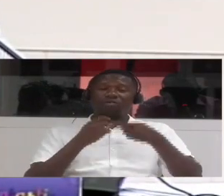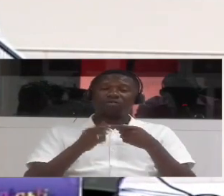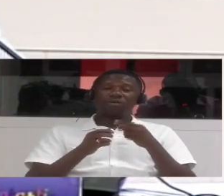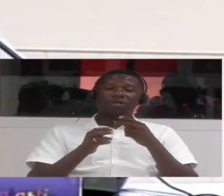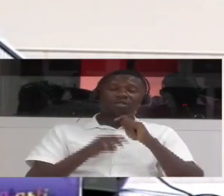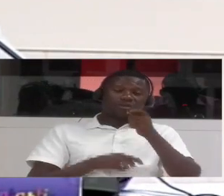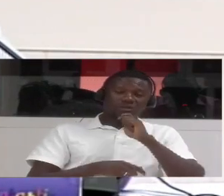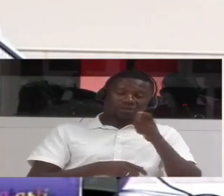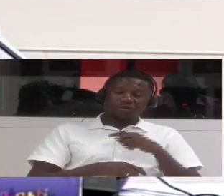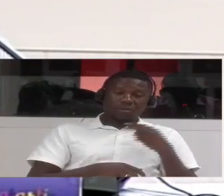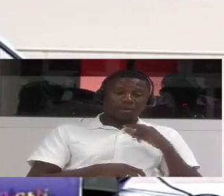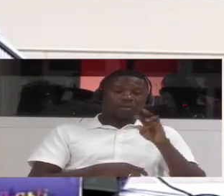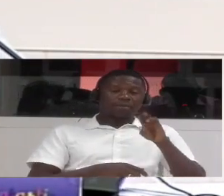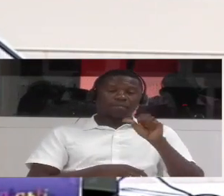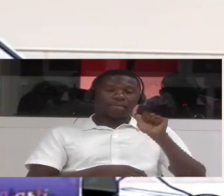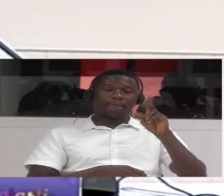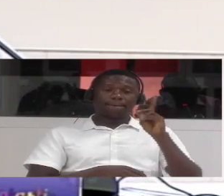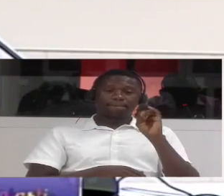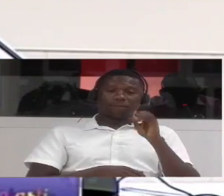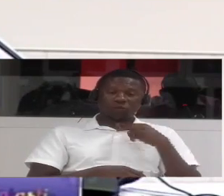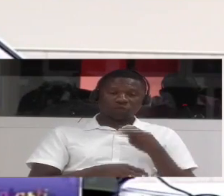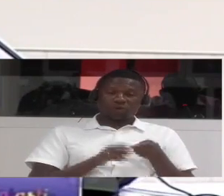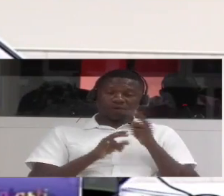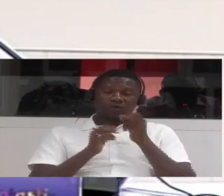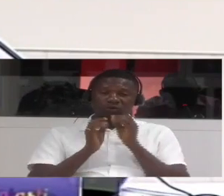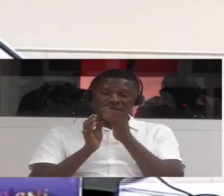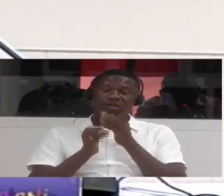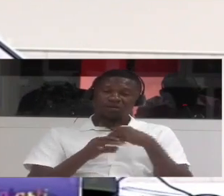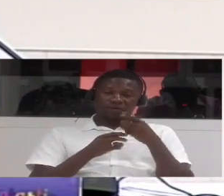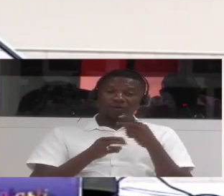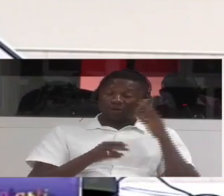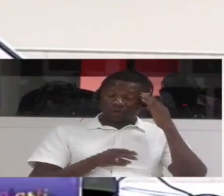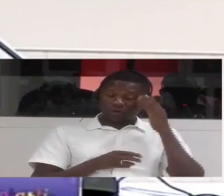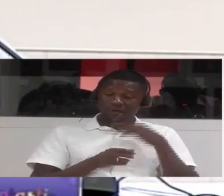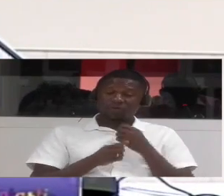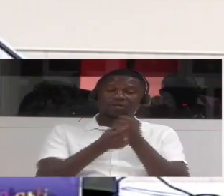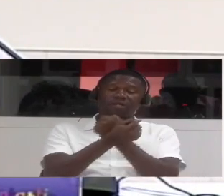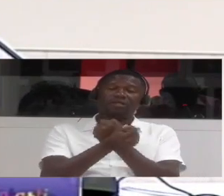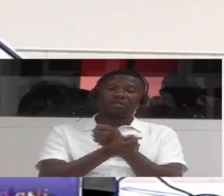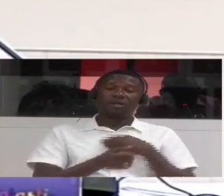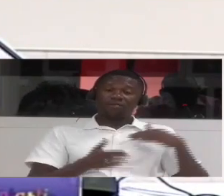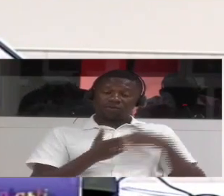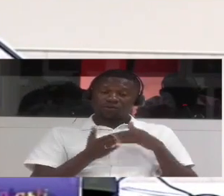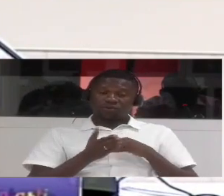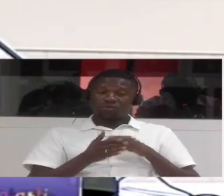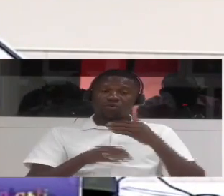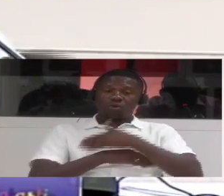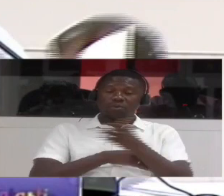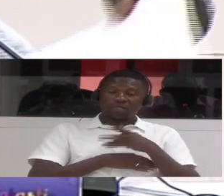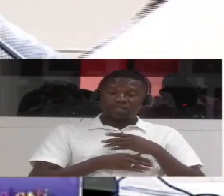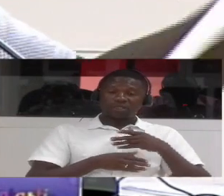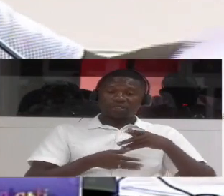on what was happening on the ground. And as a result, he was arrested and forced to open his email, which he did.